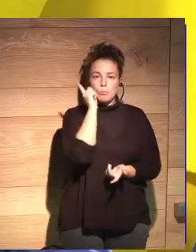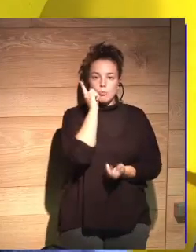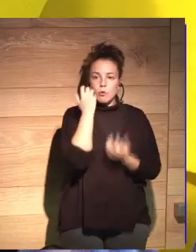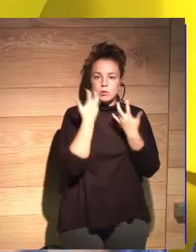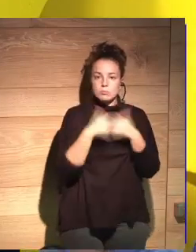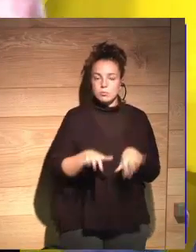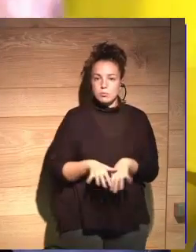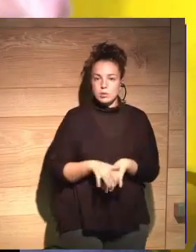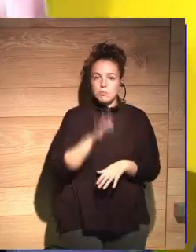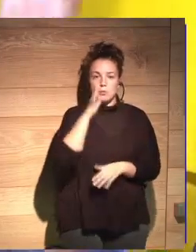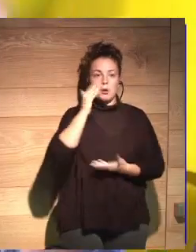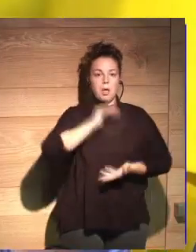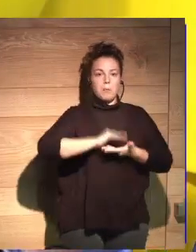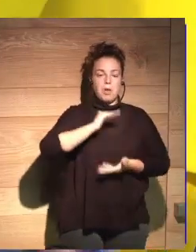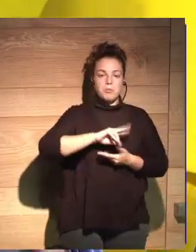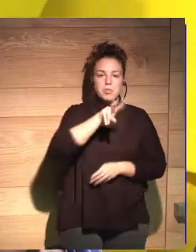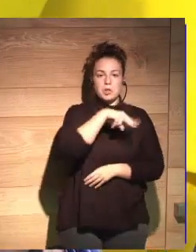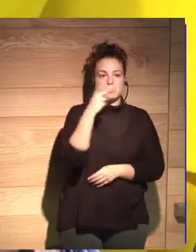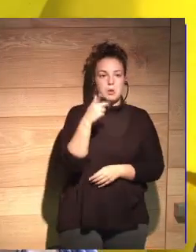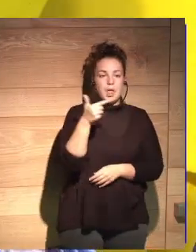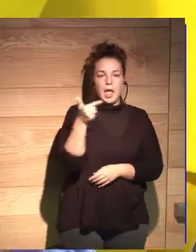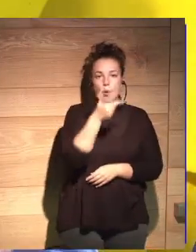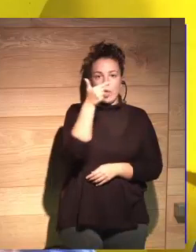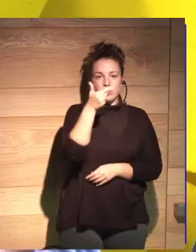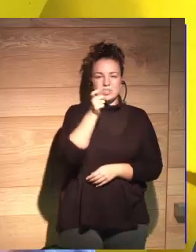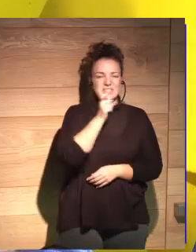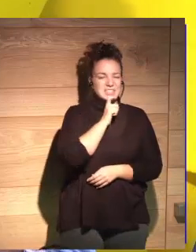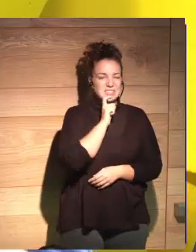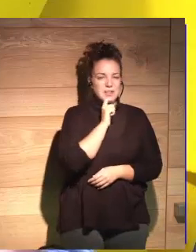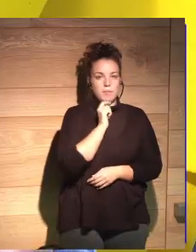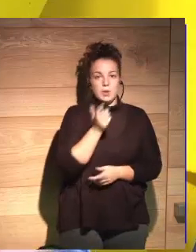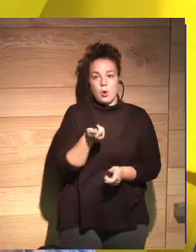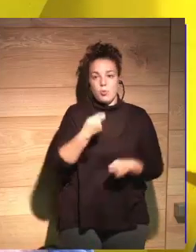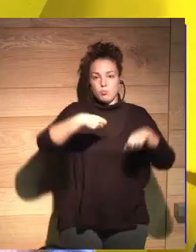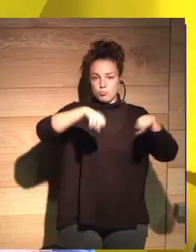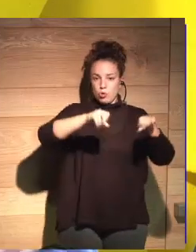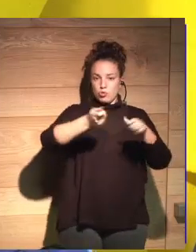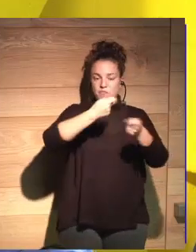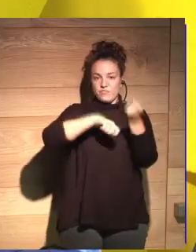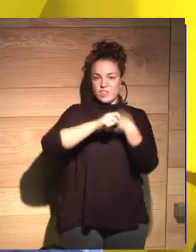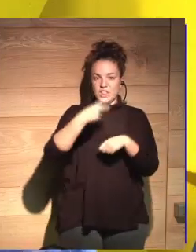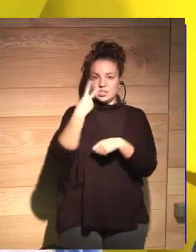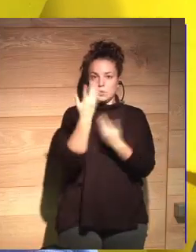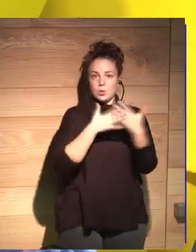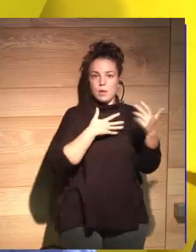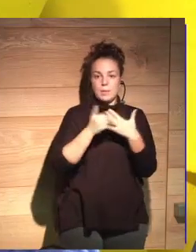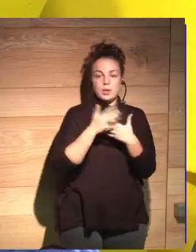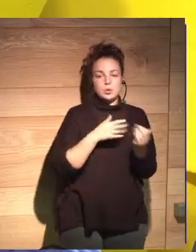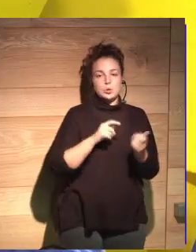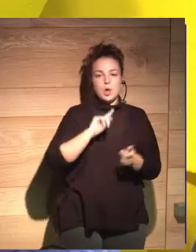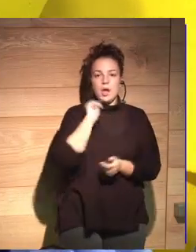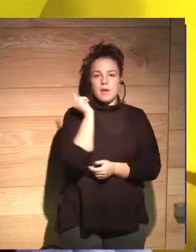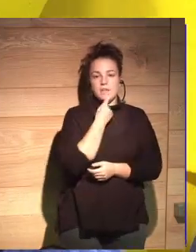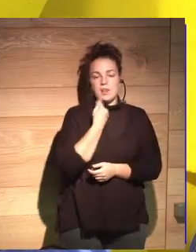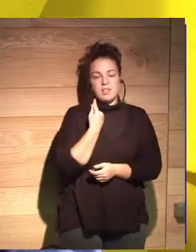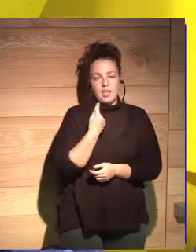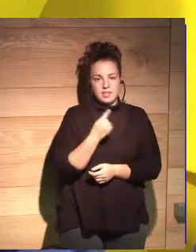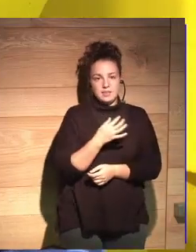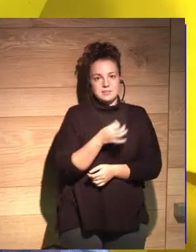cell phone can solve complex equations, but to sell the second-hand motorbike